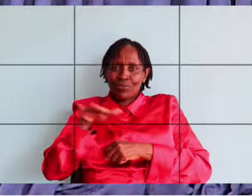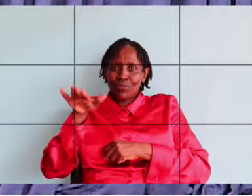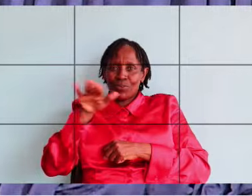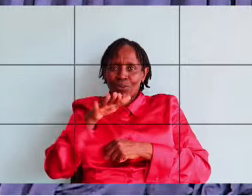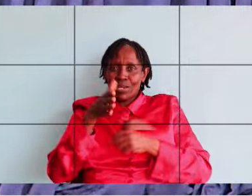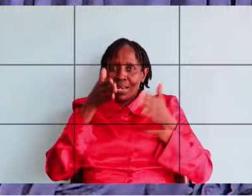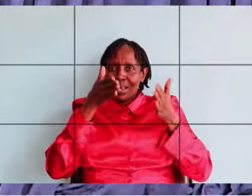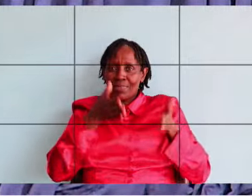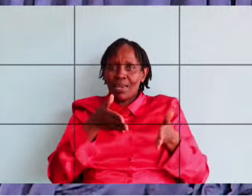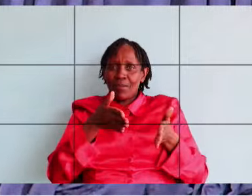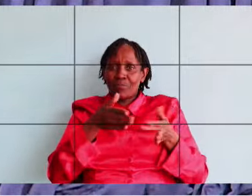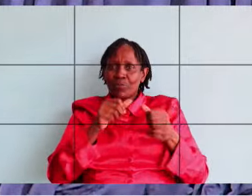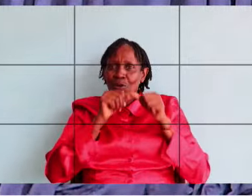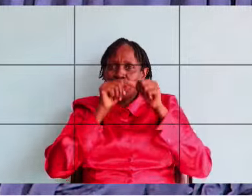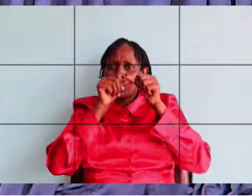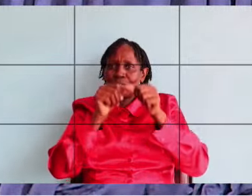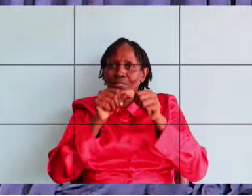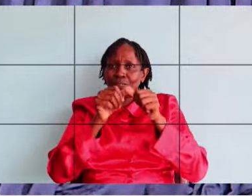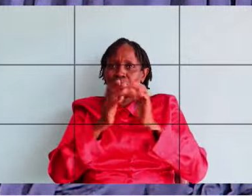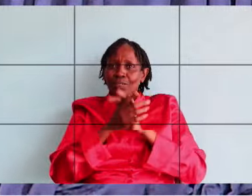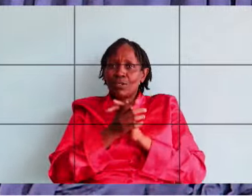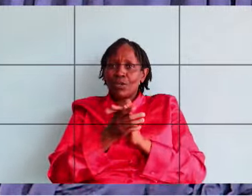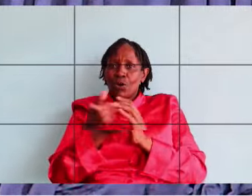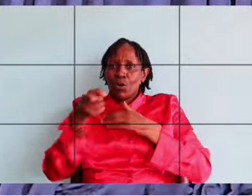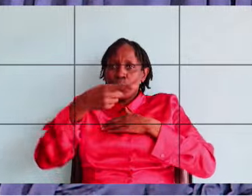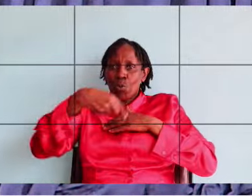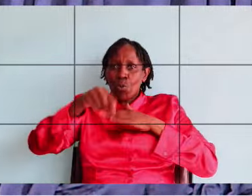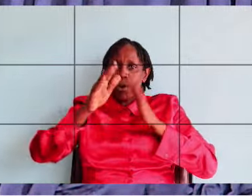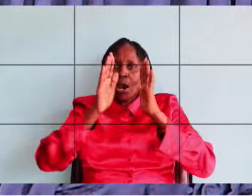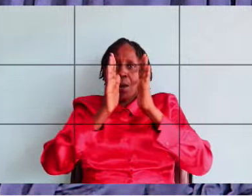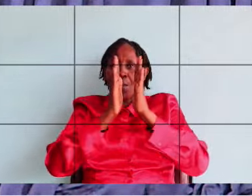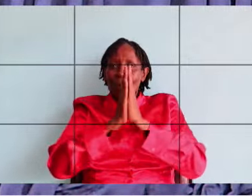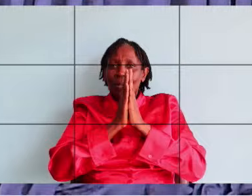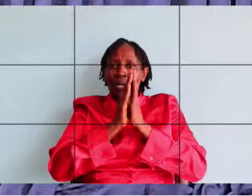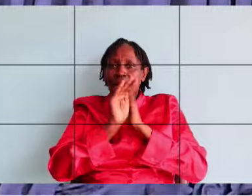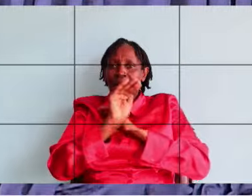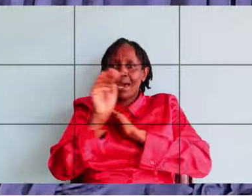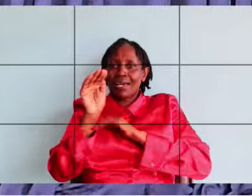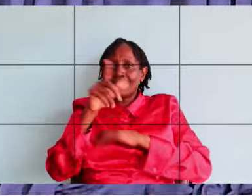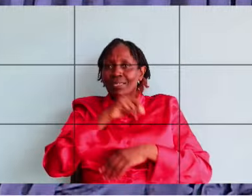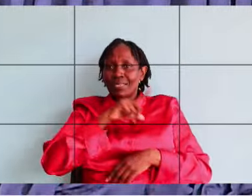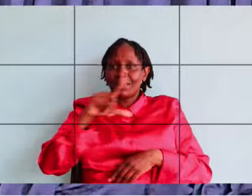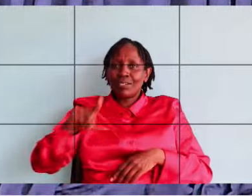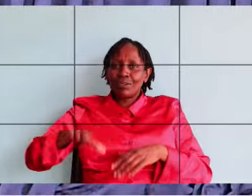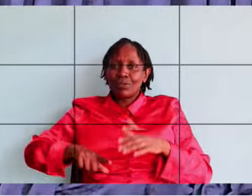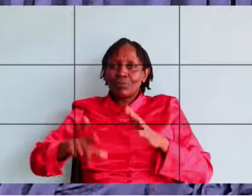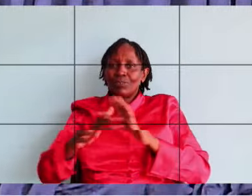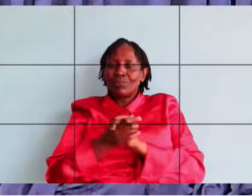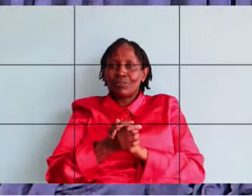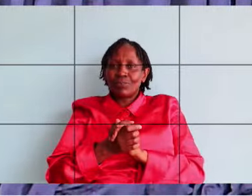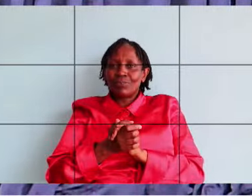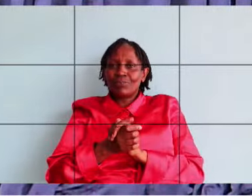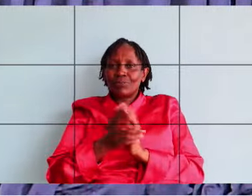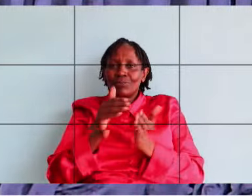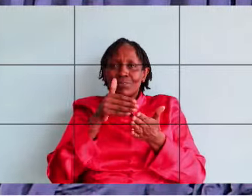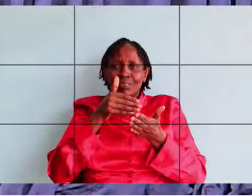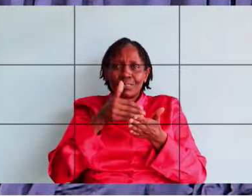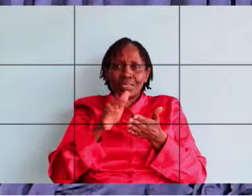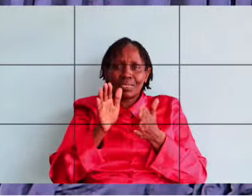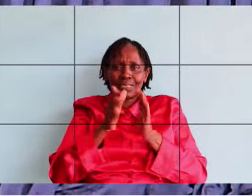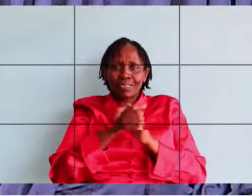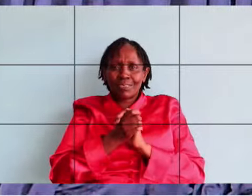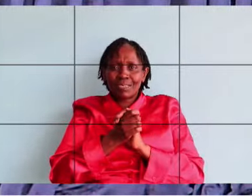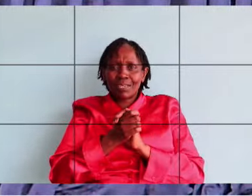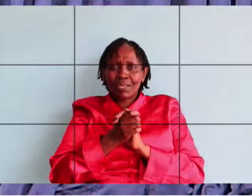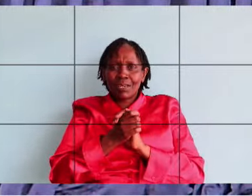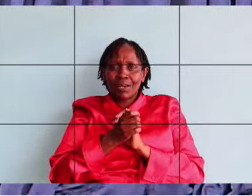message of the gospel. We pray and ask the Lord of harvest to send laborers in the vineyard. Matthew says